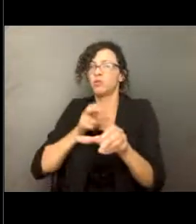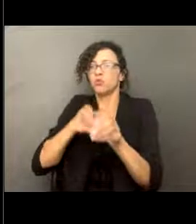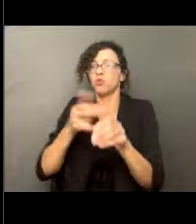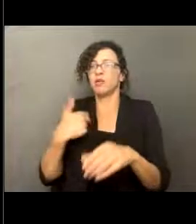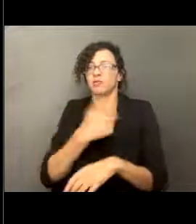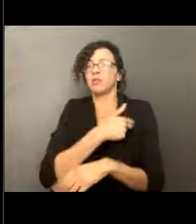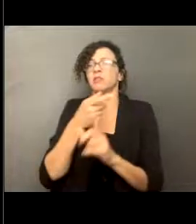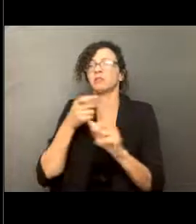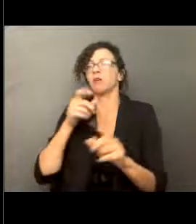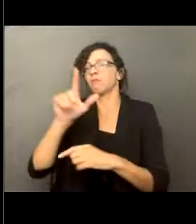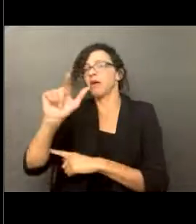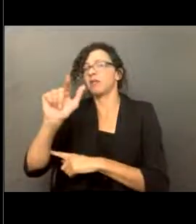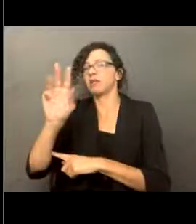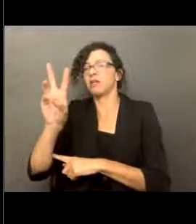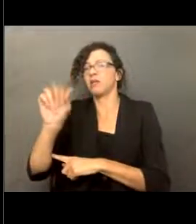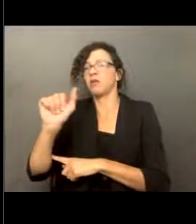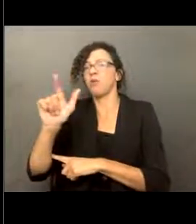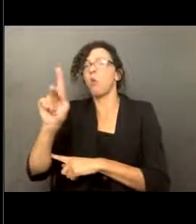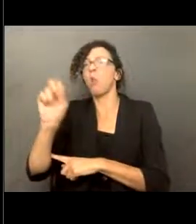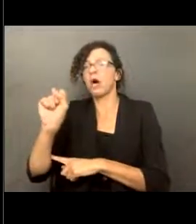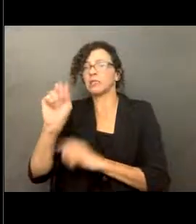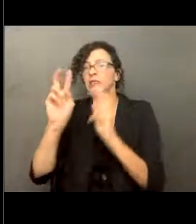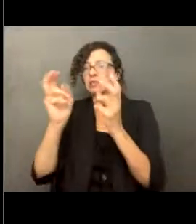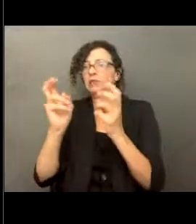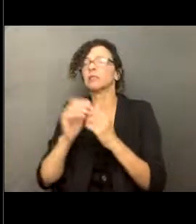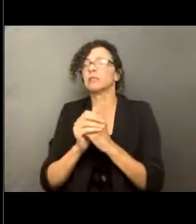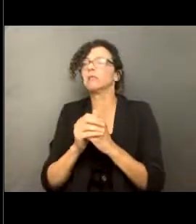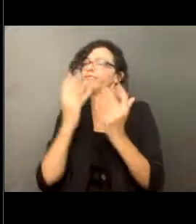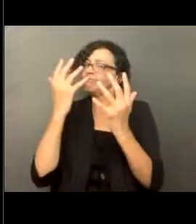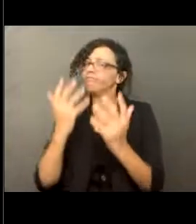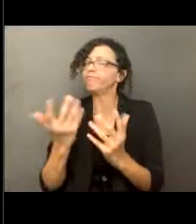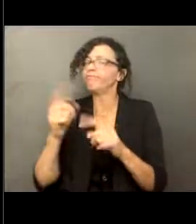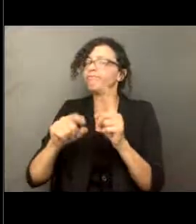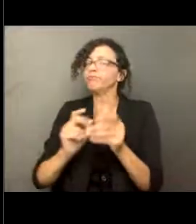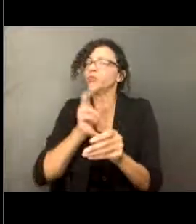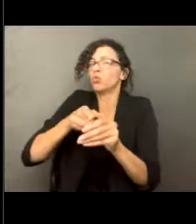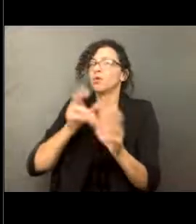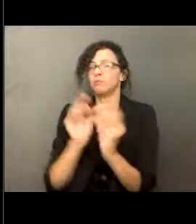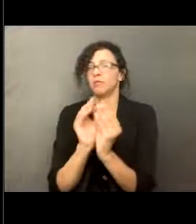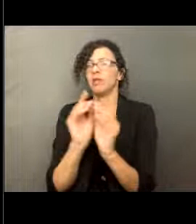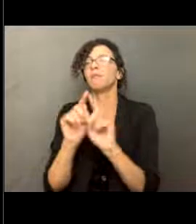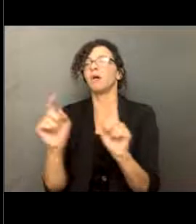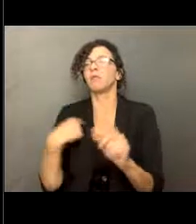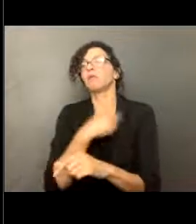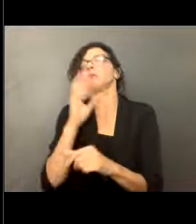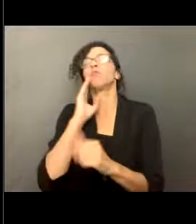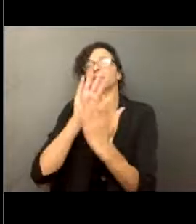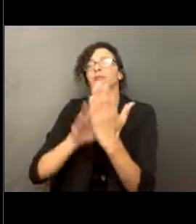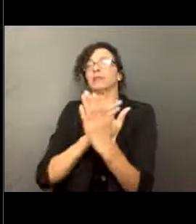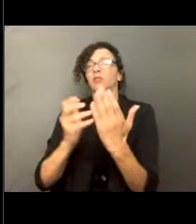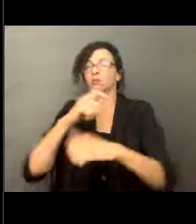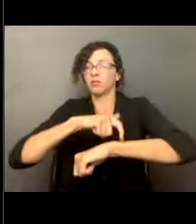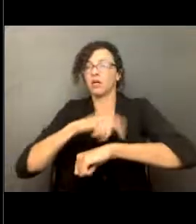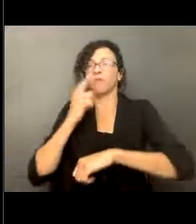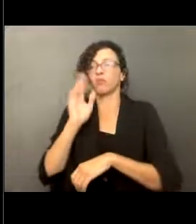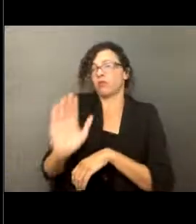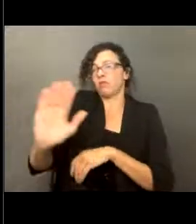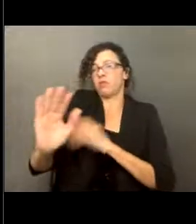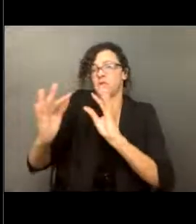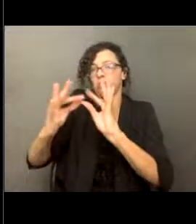working with them to reschedule and find a time for them to provide remarks at a future meeting. And with that, I'll pass it to Amar. Thank